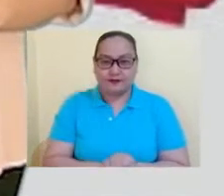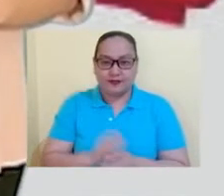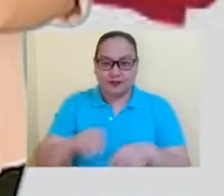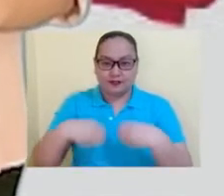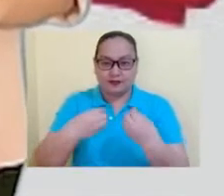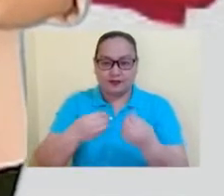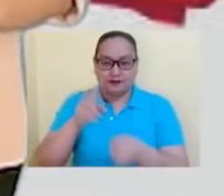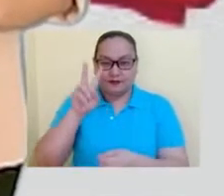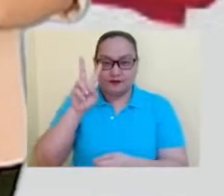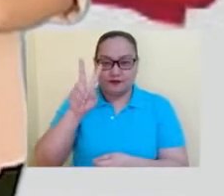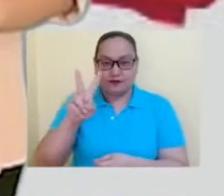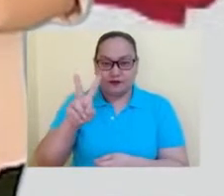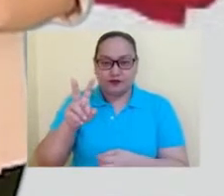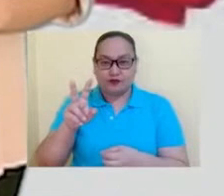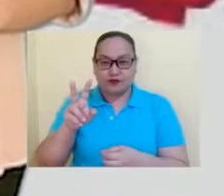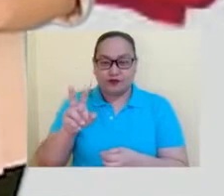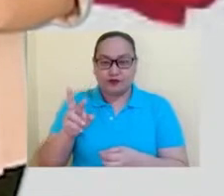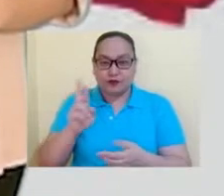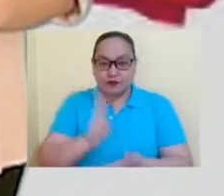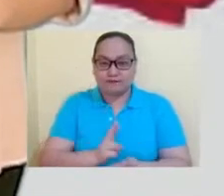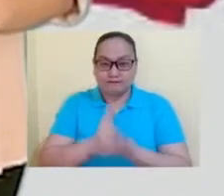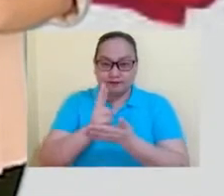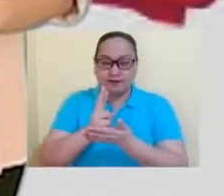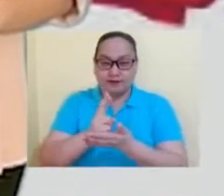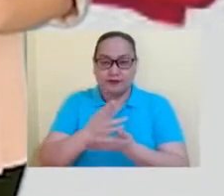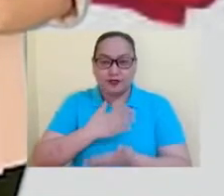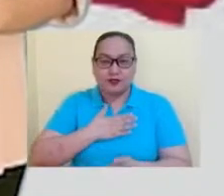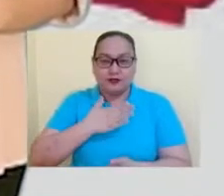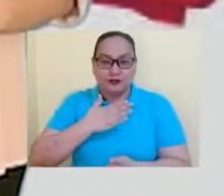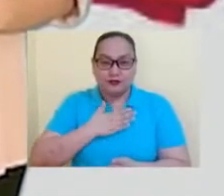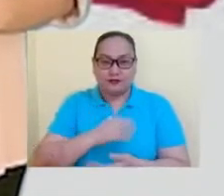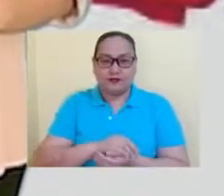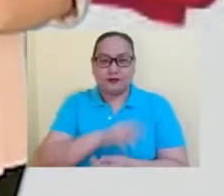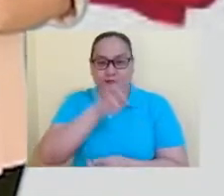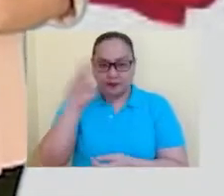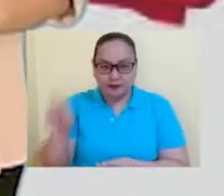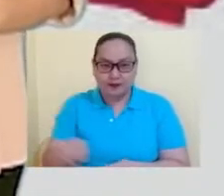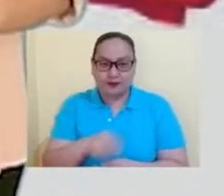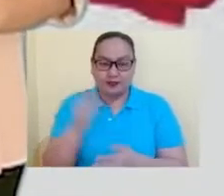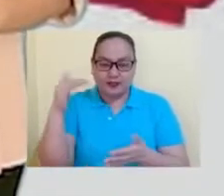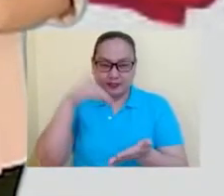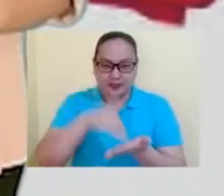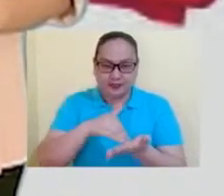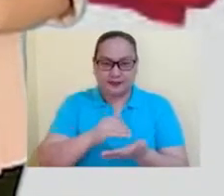5. Give two rescue breaths. Repeat cycle.